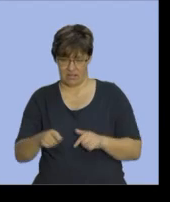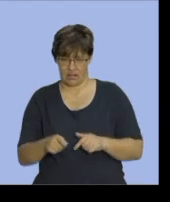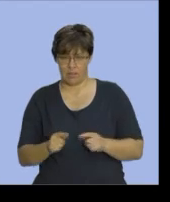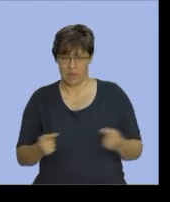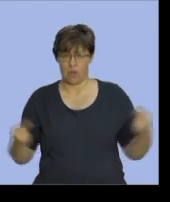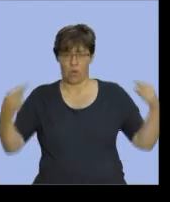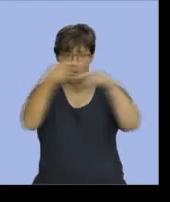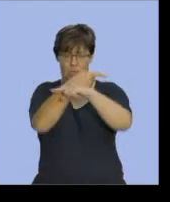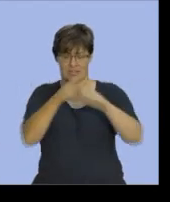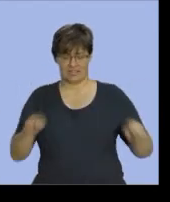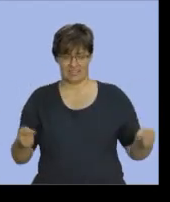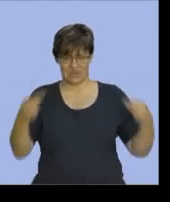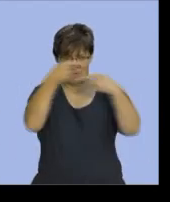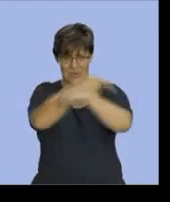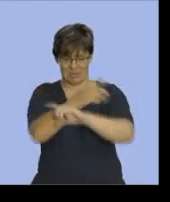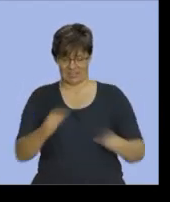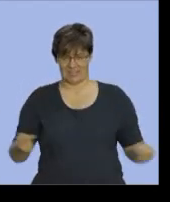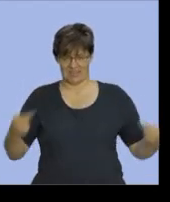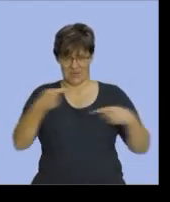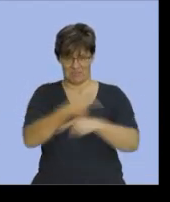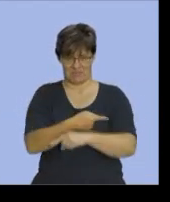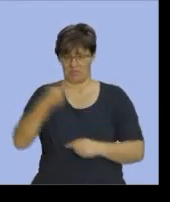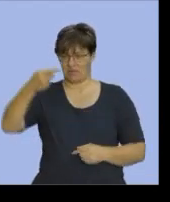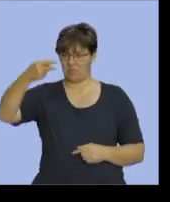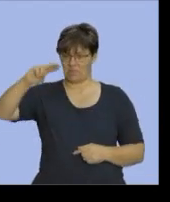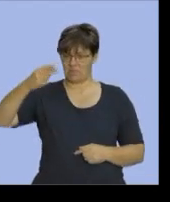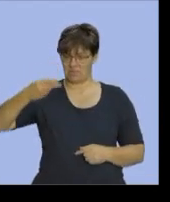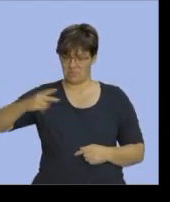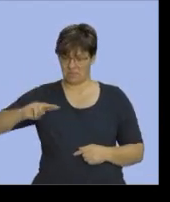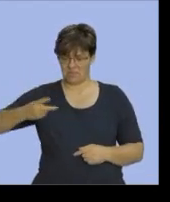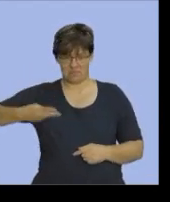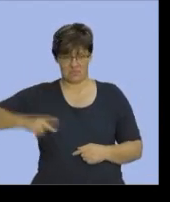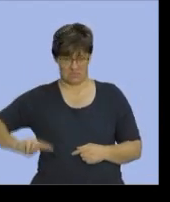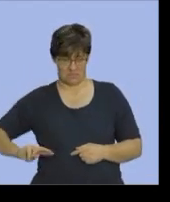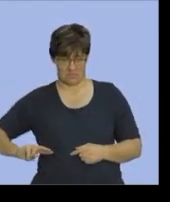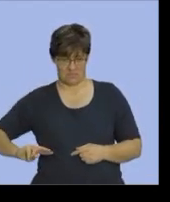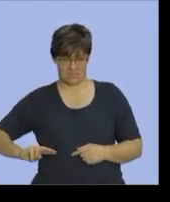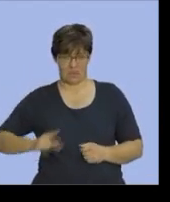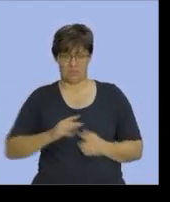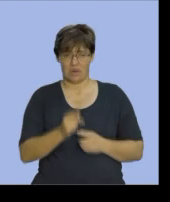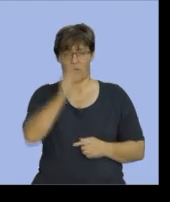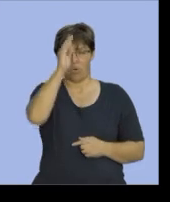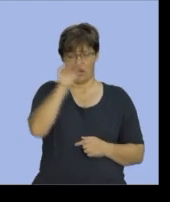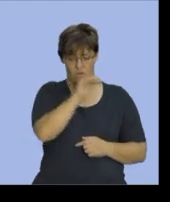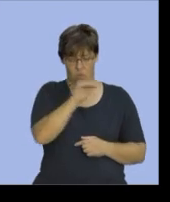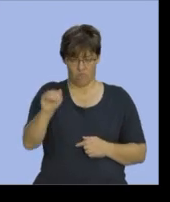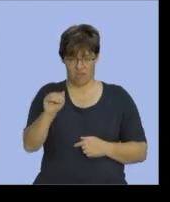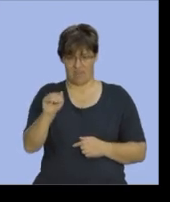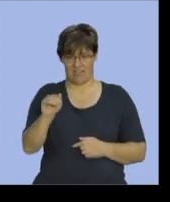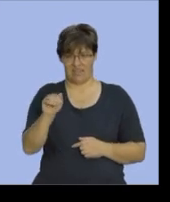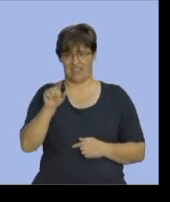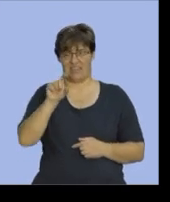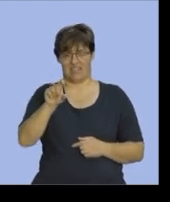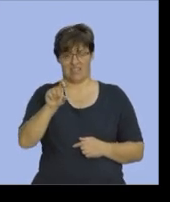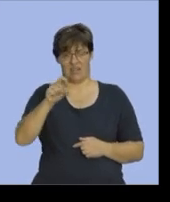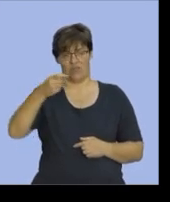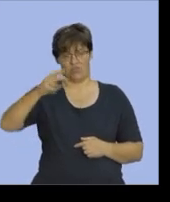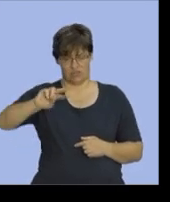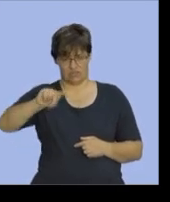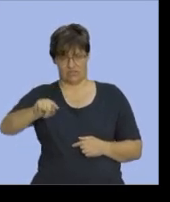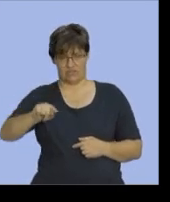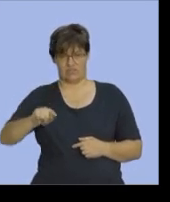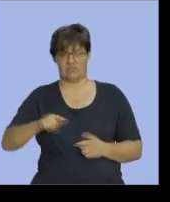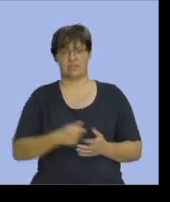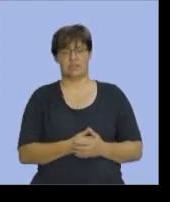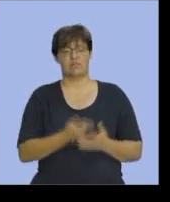we are doing at this level, which are the opposites of the 3 generic ratios, it's normally 1 over the